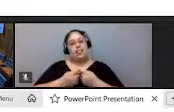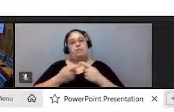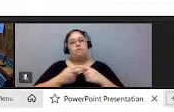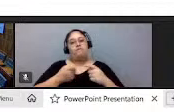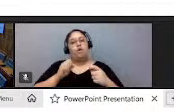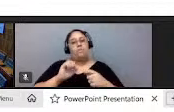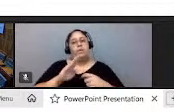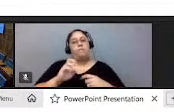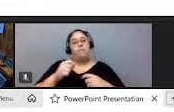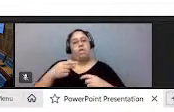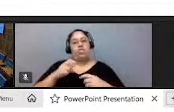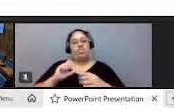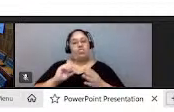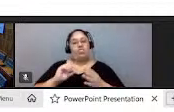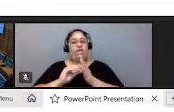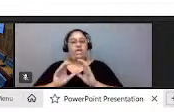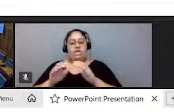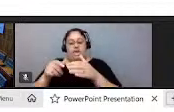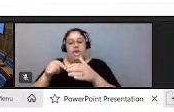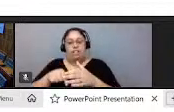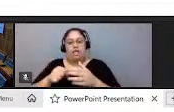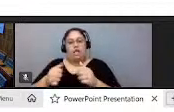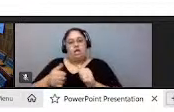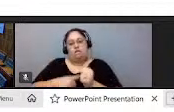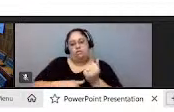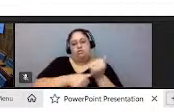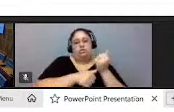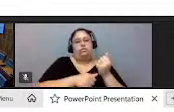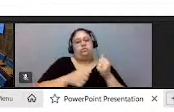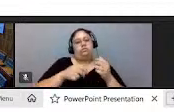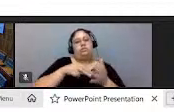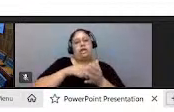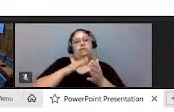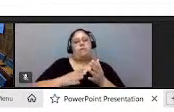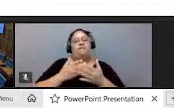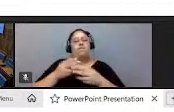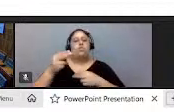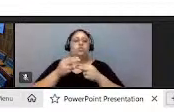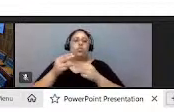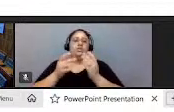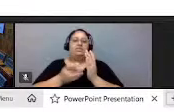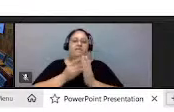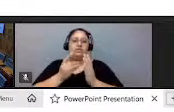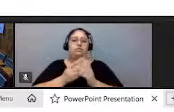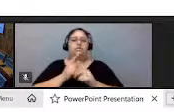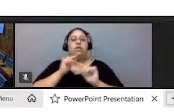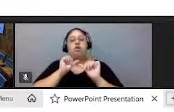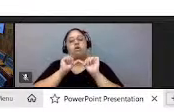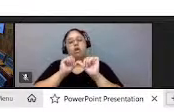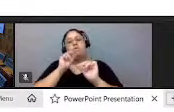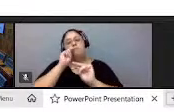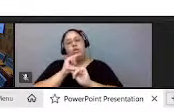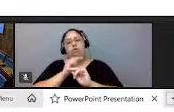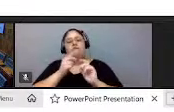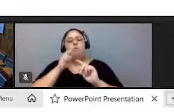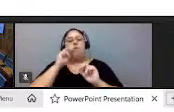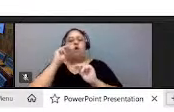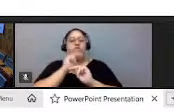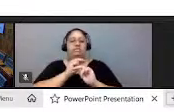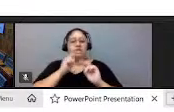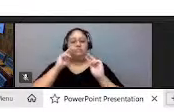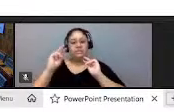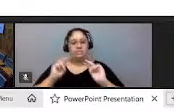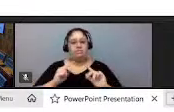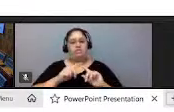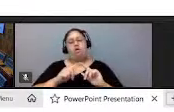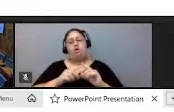then assists and stands by for the short tension devices uh there's continuous monitoring from our oversight perspective on our